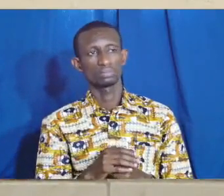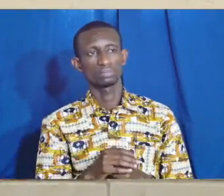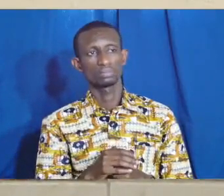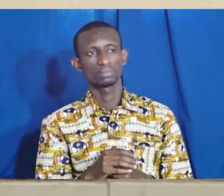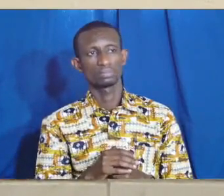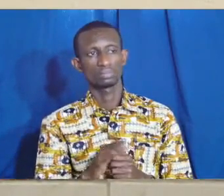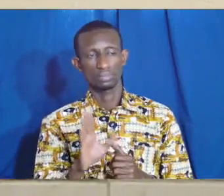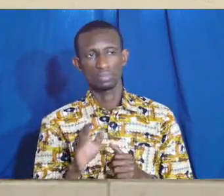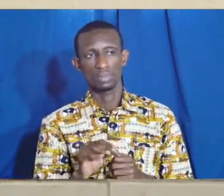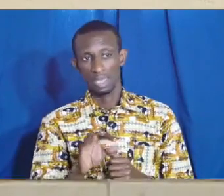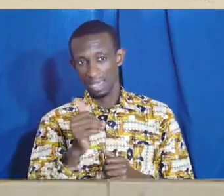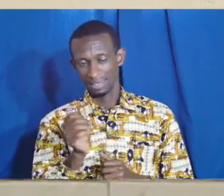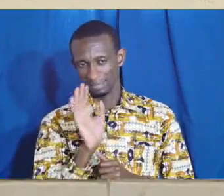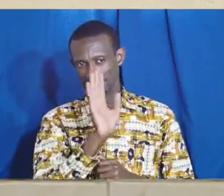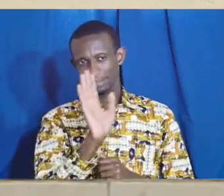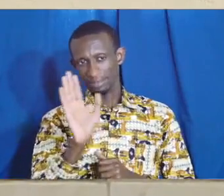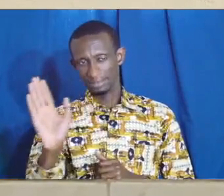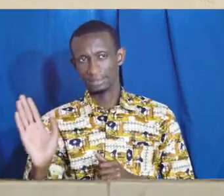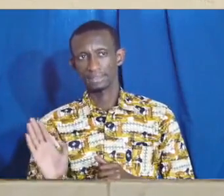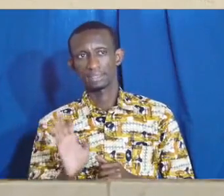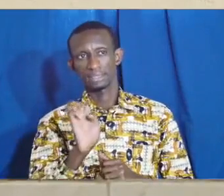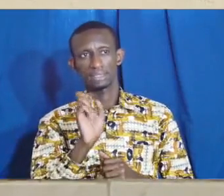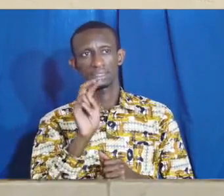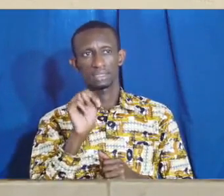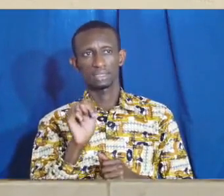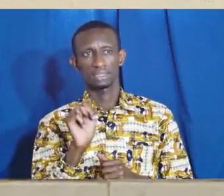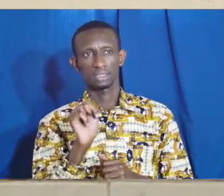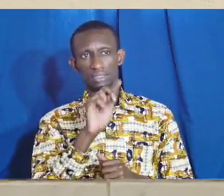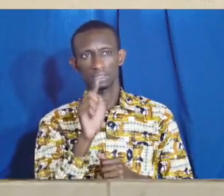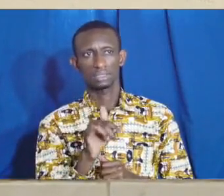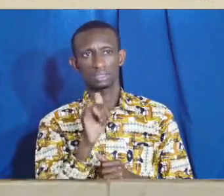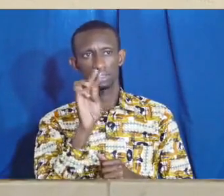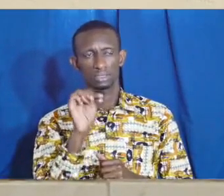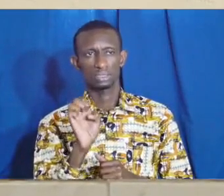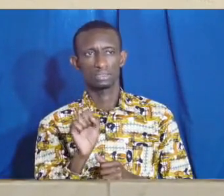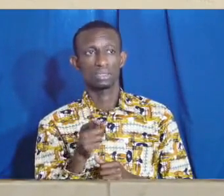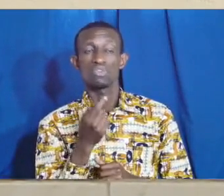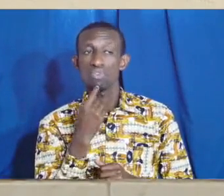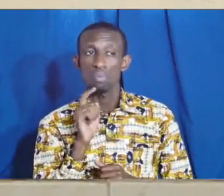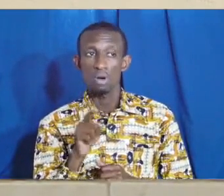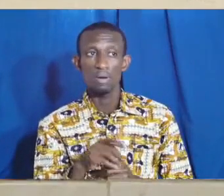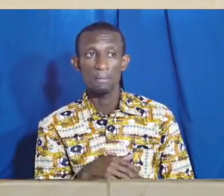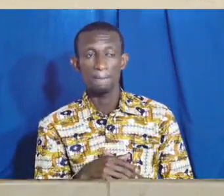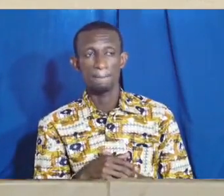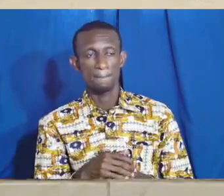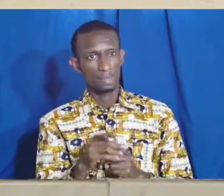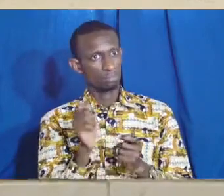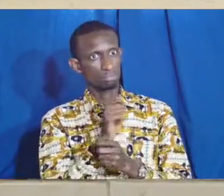So, another characteristics of enzymes, as I mentioned, that's supposed to be enzymes, they are